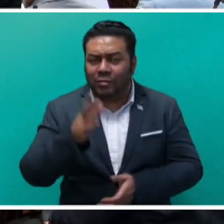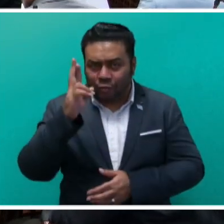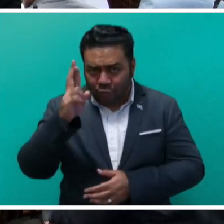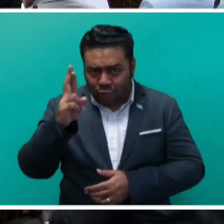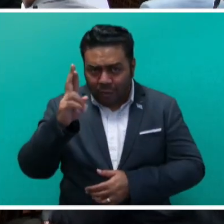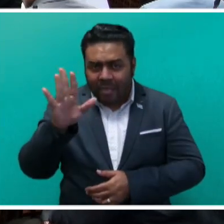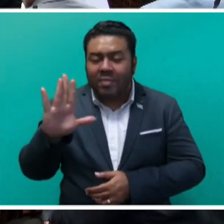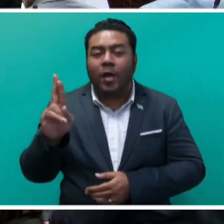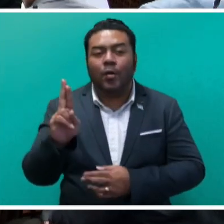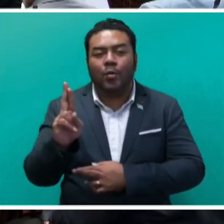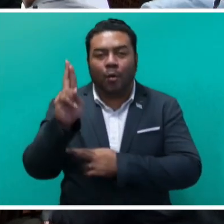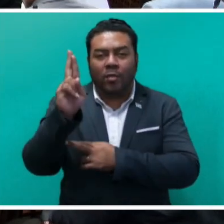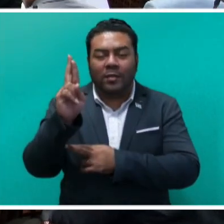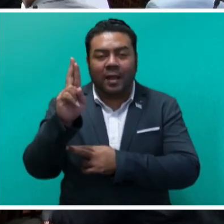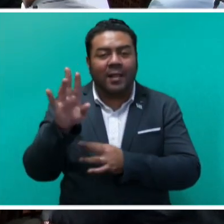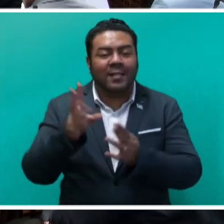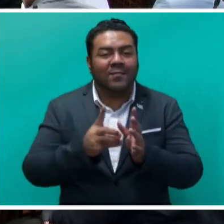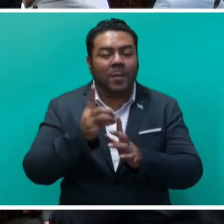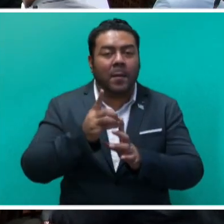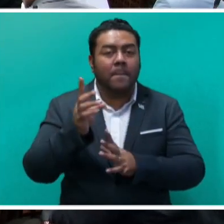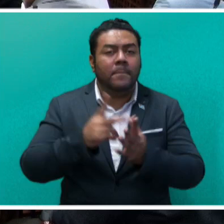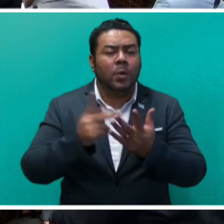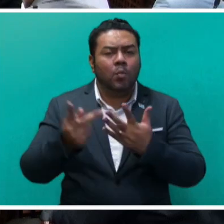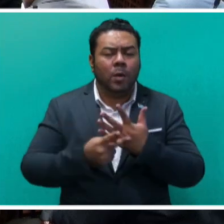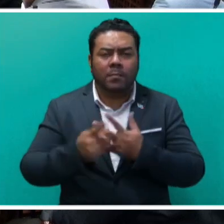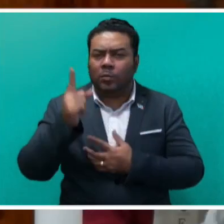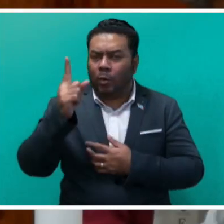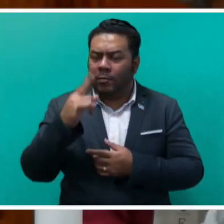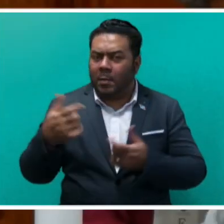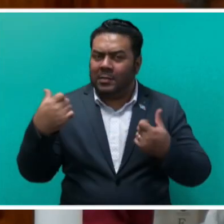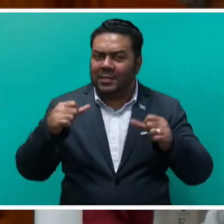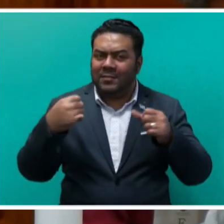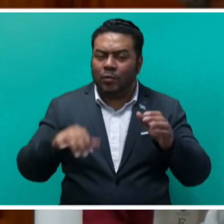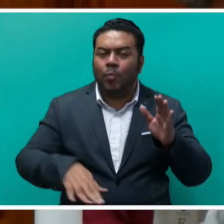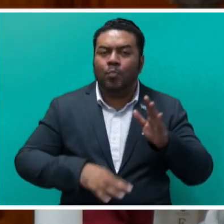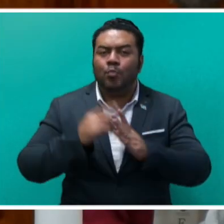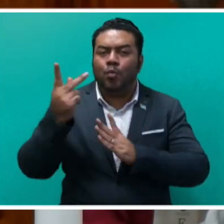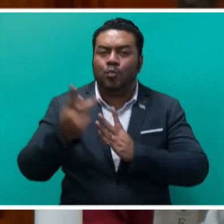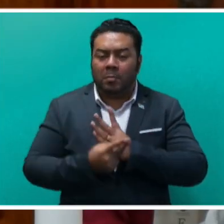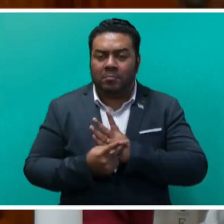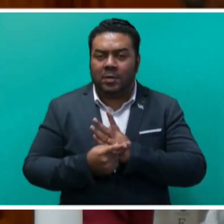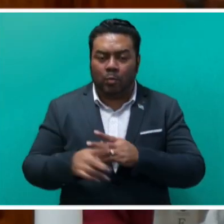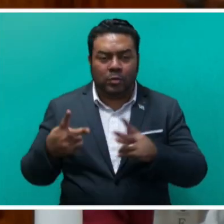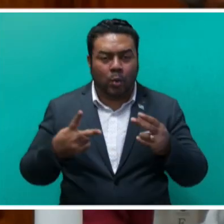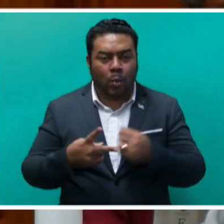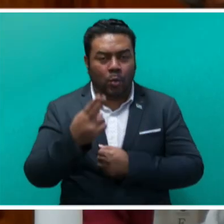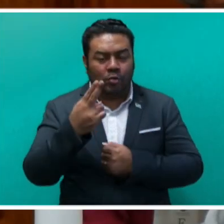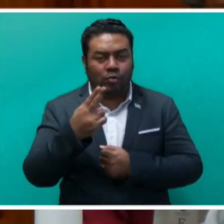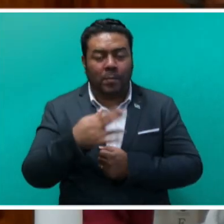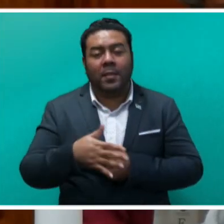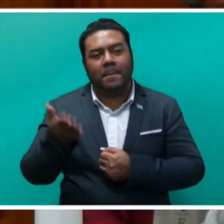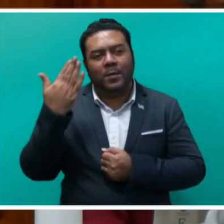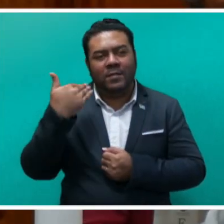Northern Development Program is probably one of the most successful programs that was launched by the previous